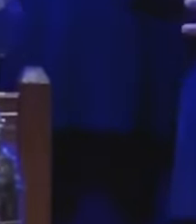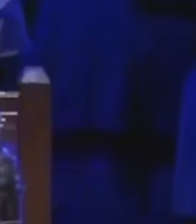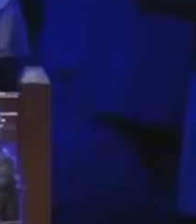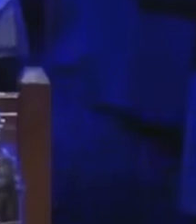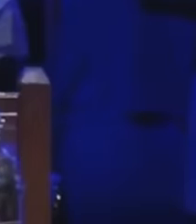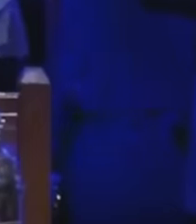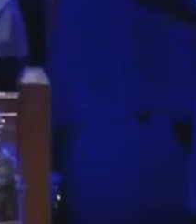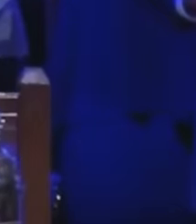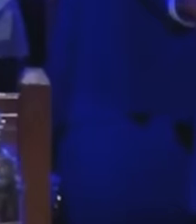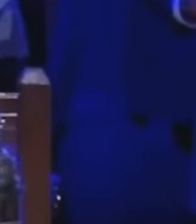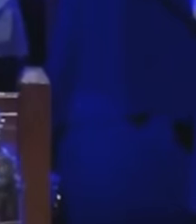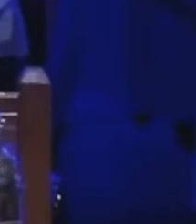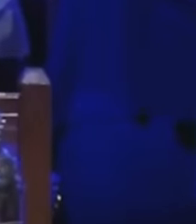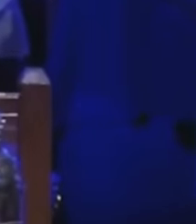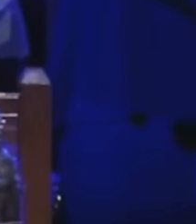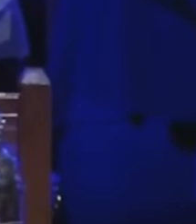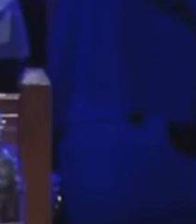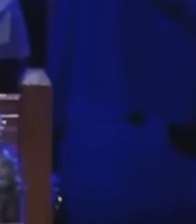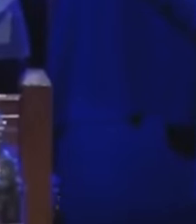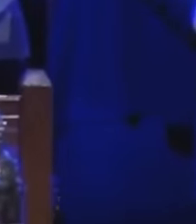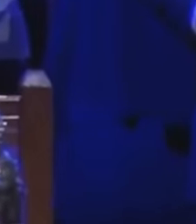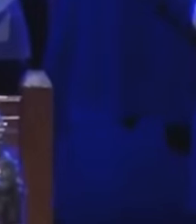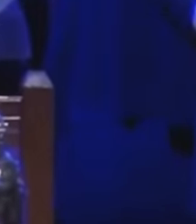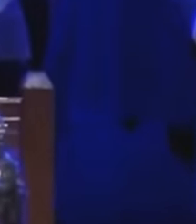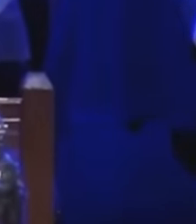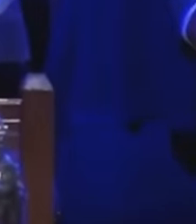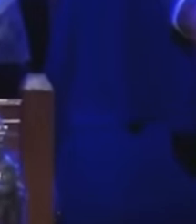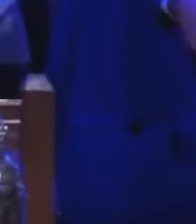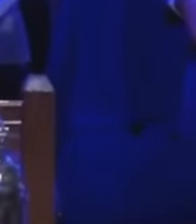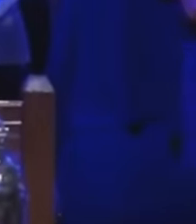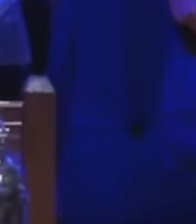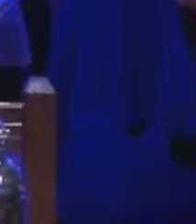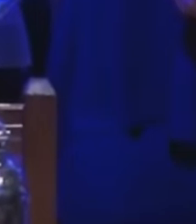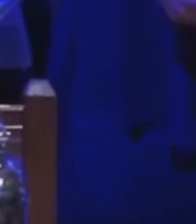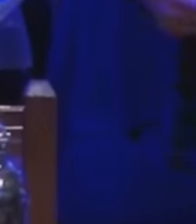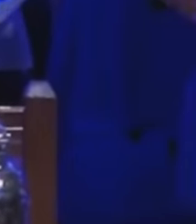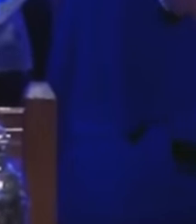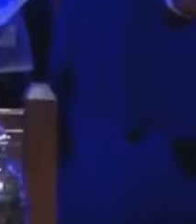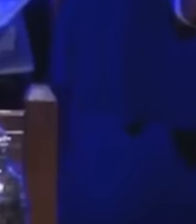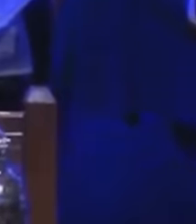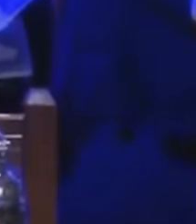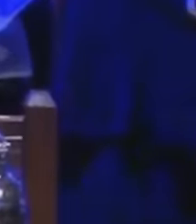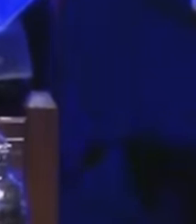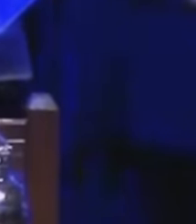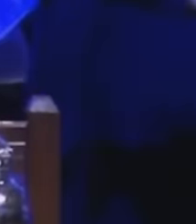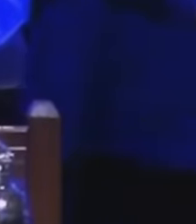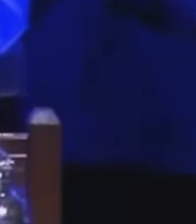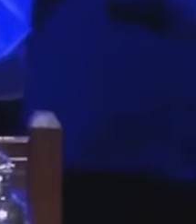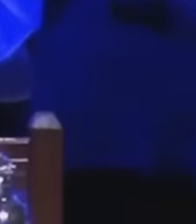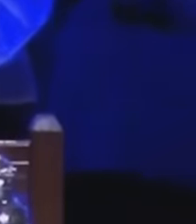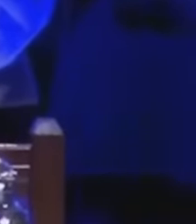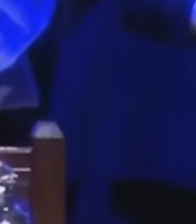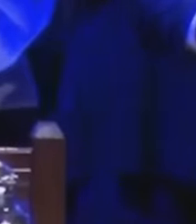the reason folk ain't flocking to these churches like they used to is because they ain't seeing us be real about the spirituality we say